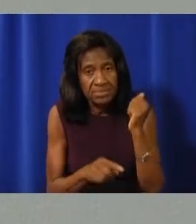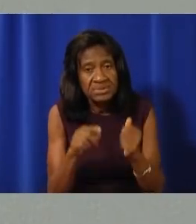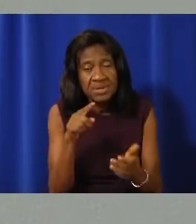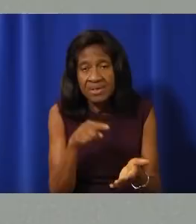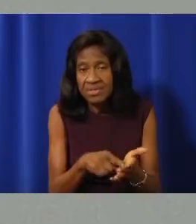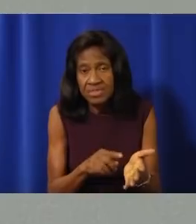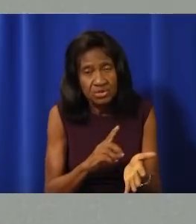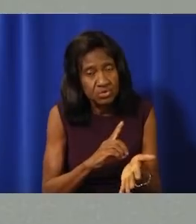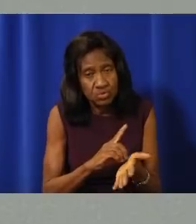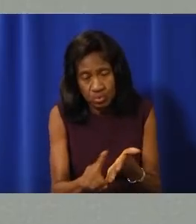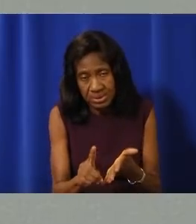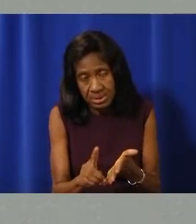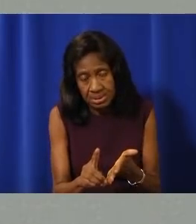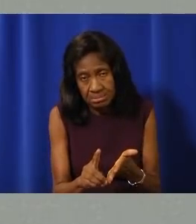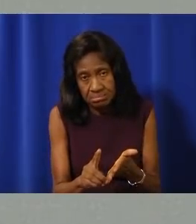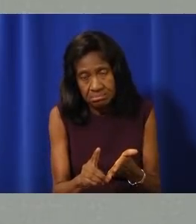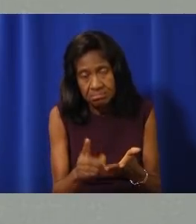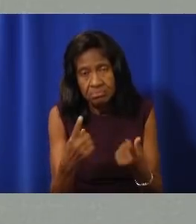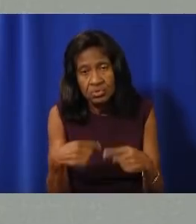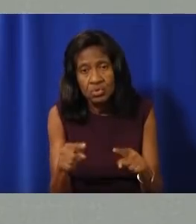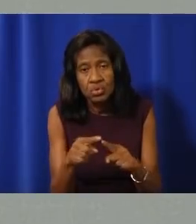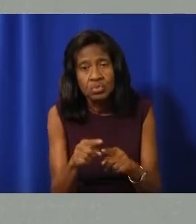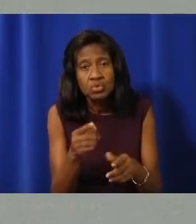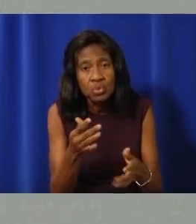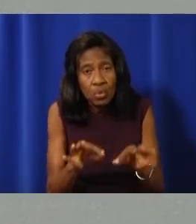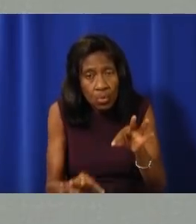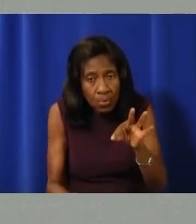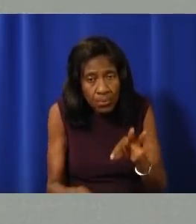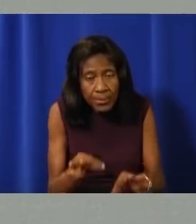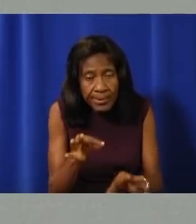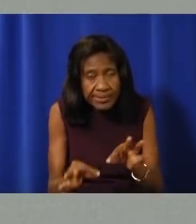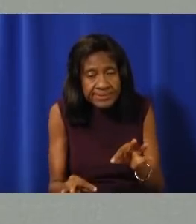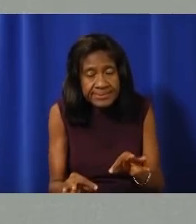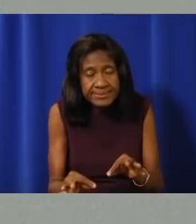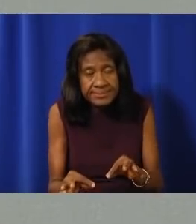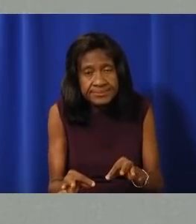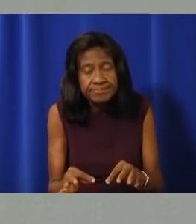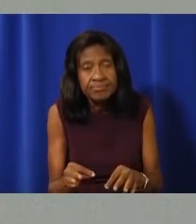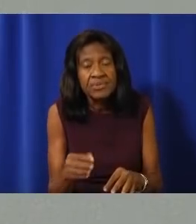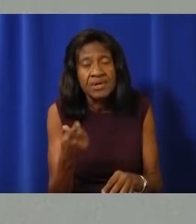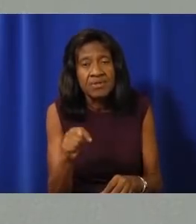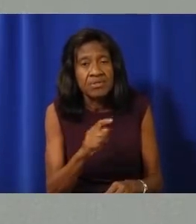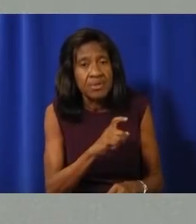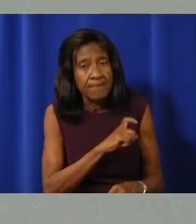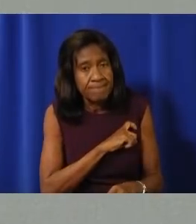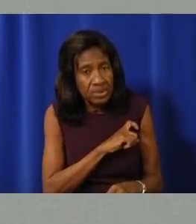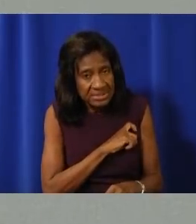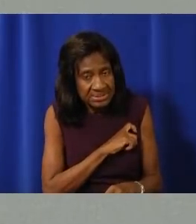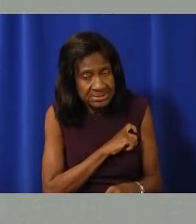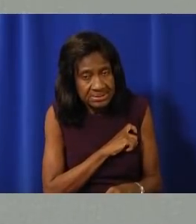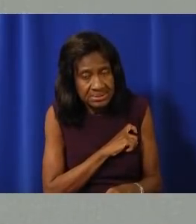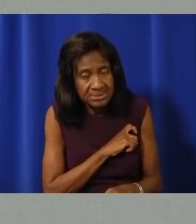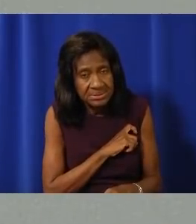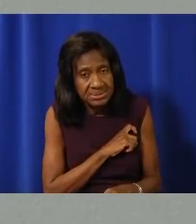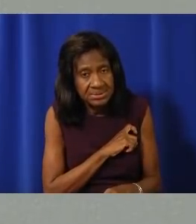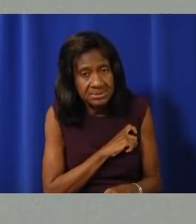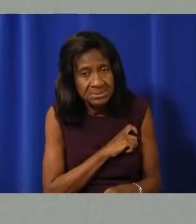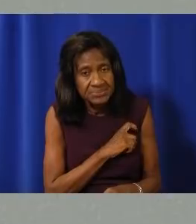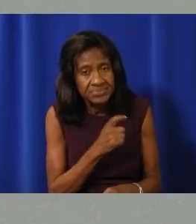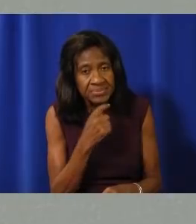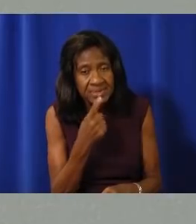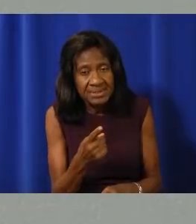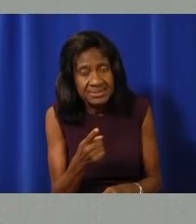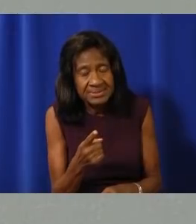Based on the reports from the police, the indications are that they typically did